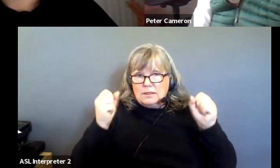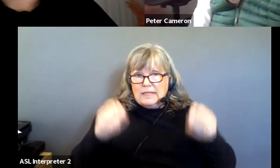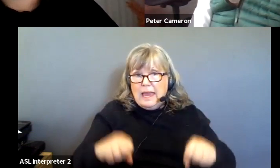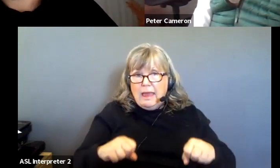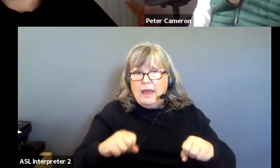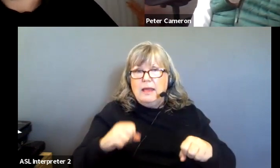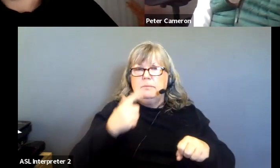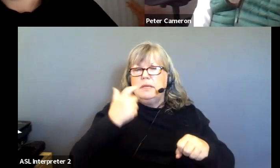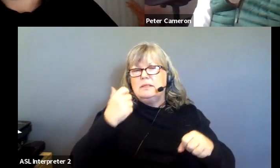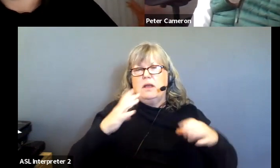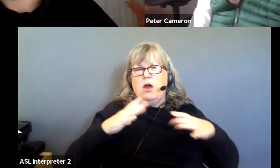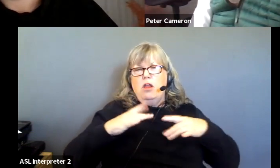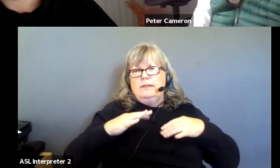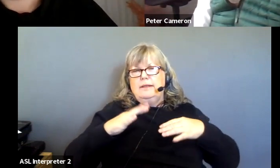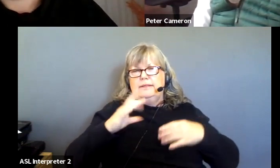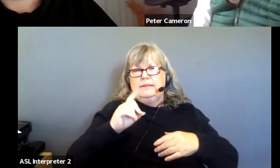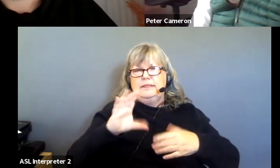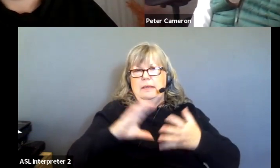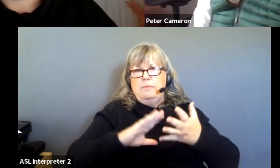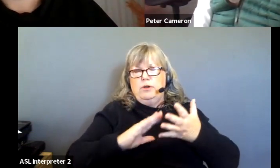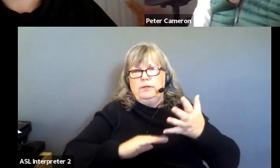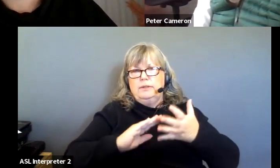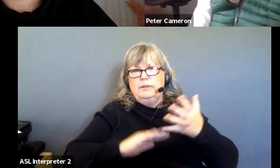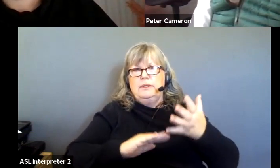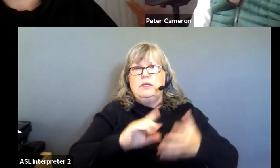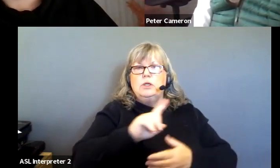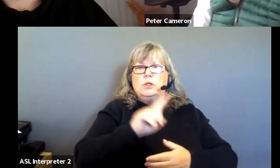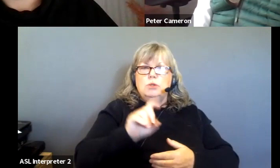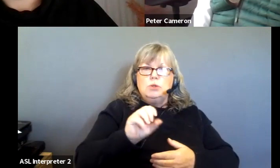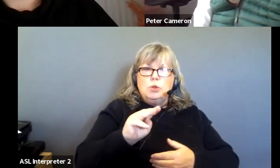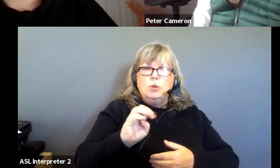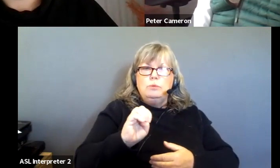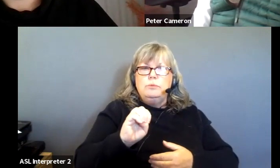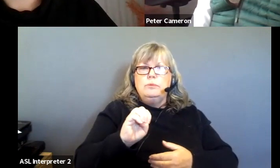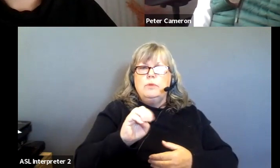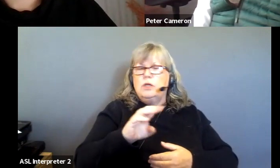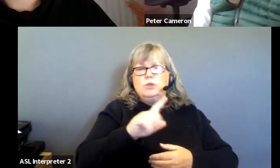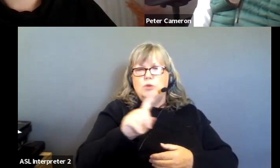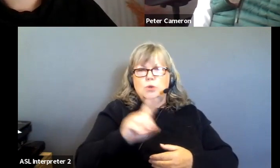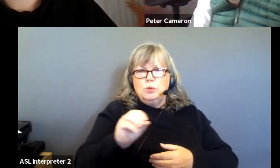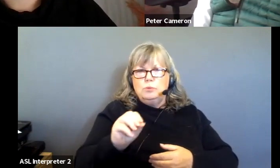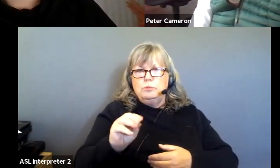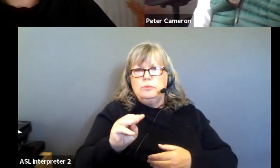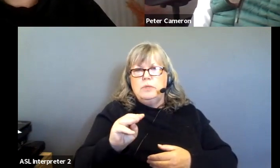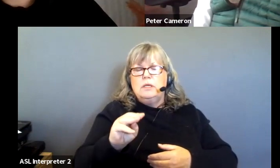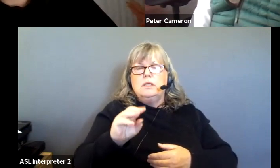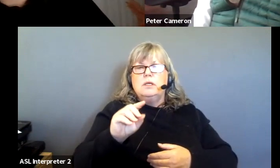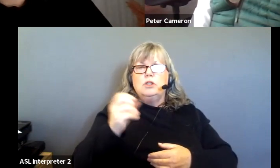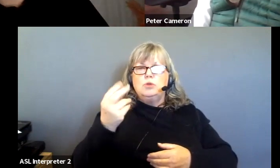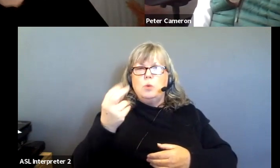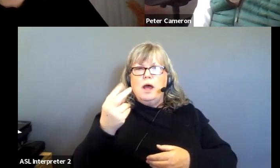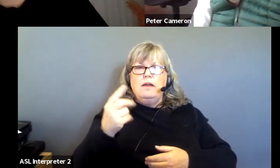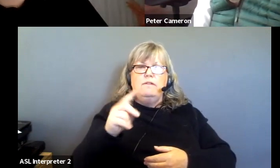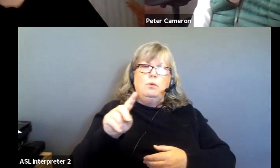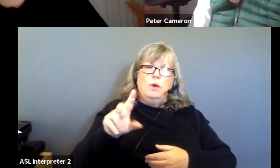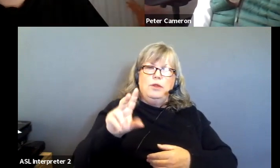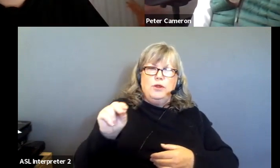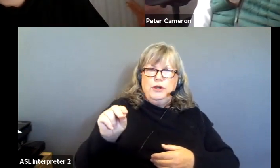same place, Zoom, 1:30 p.m. And otherwise, I would just like to quickly thank our